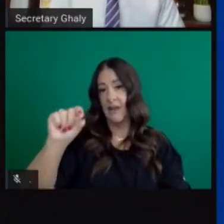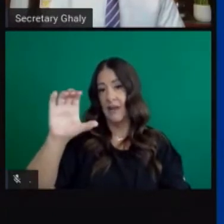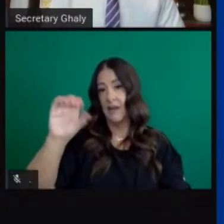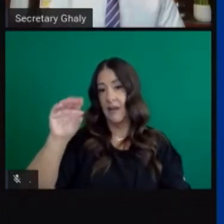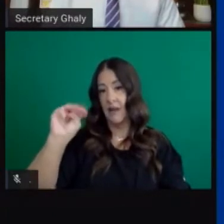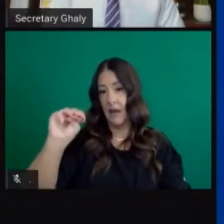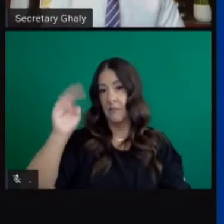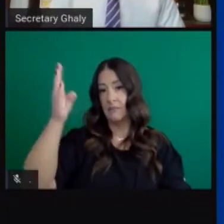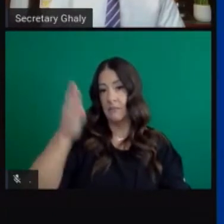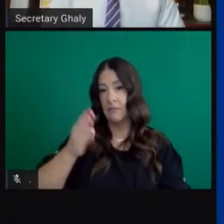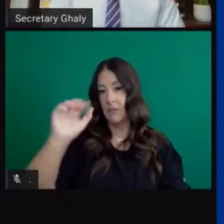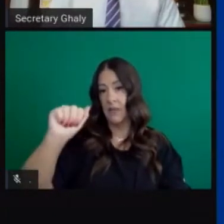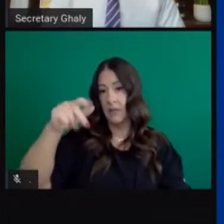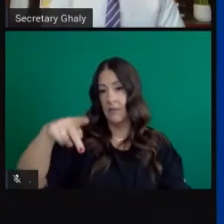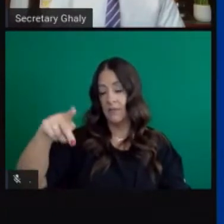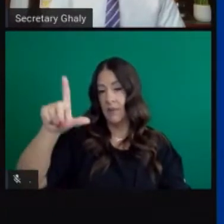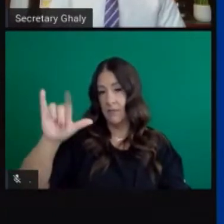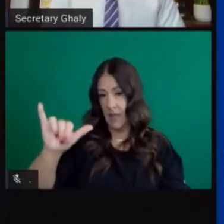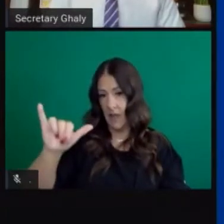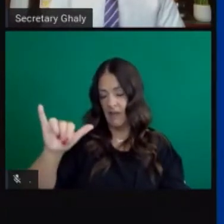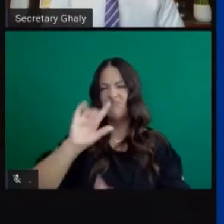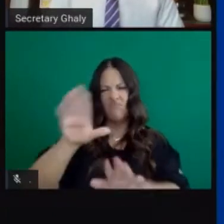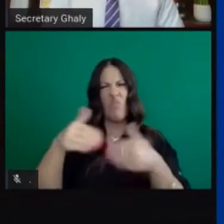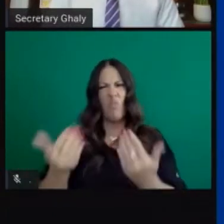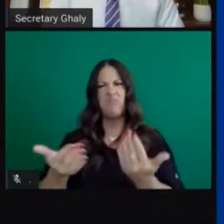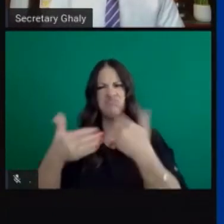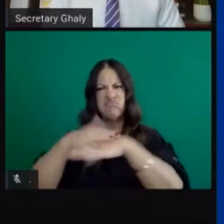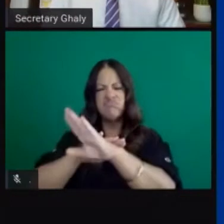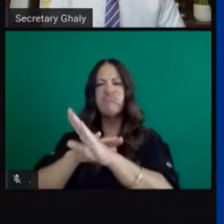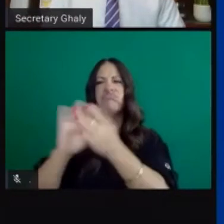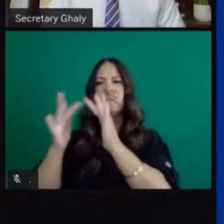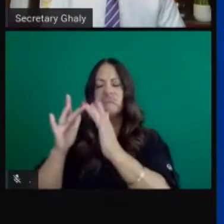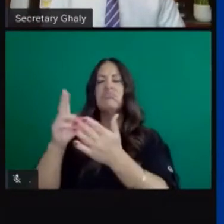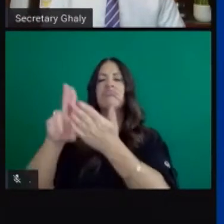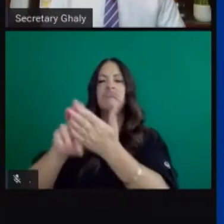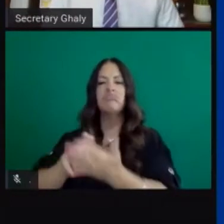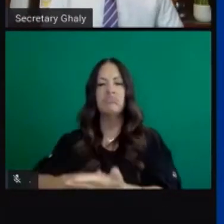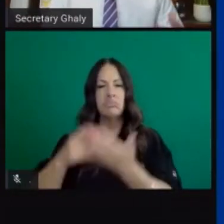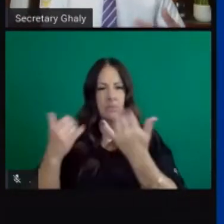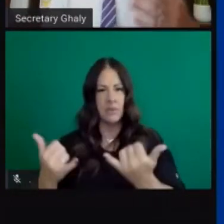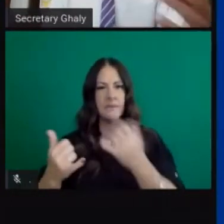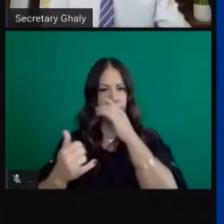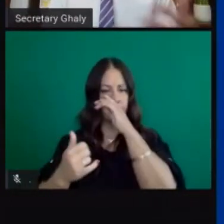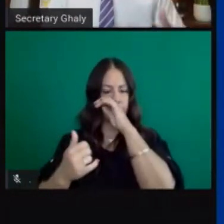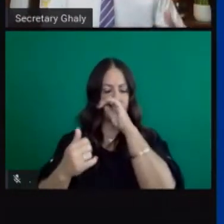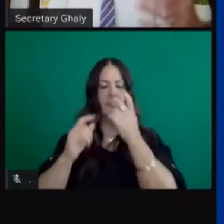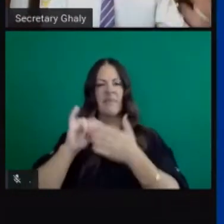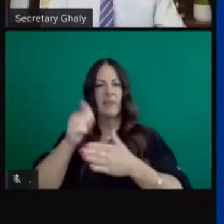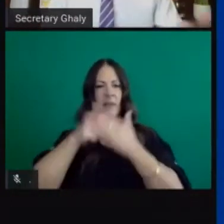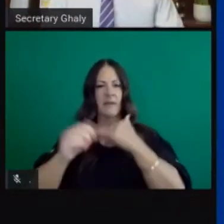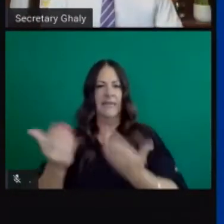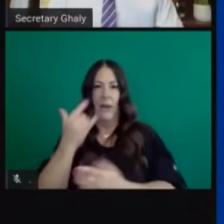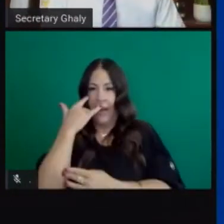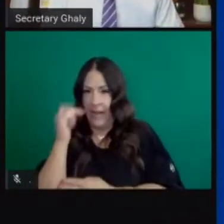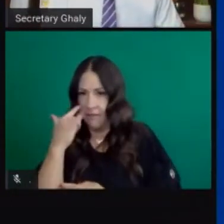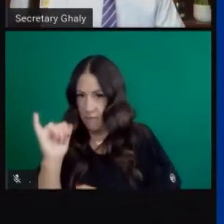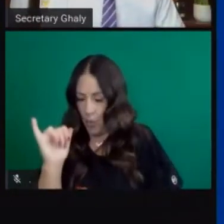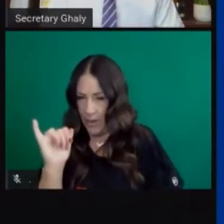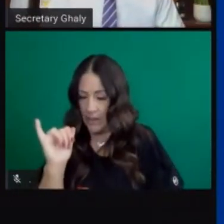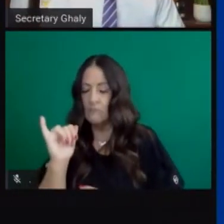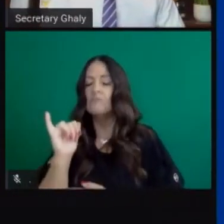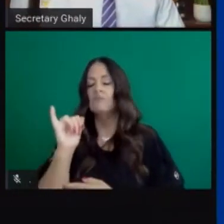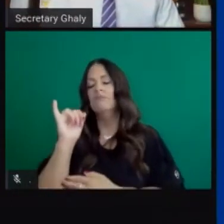coveredca.com/apply website. You can apply online today. You go through the Covered California website. That's our initial